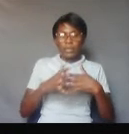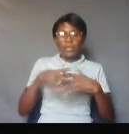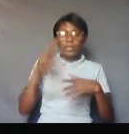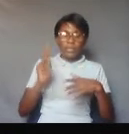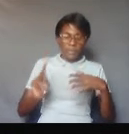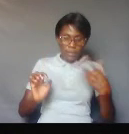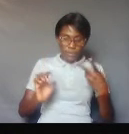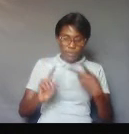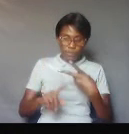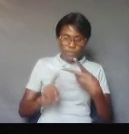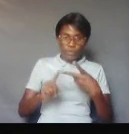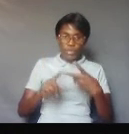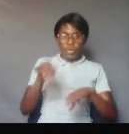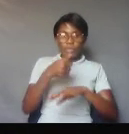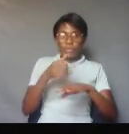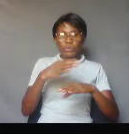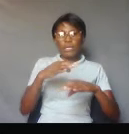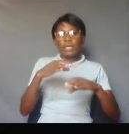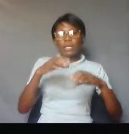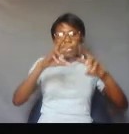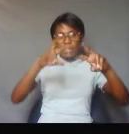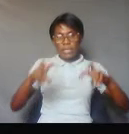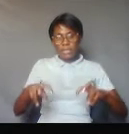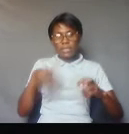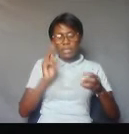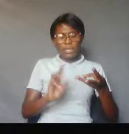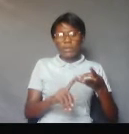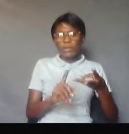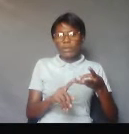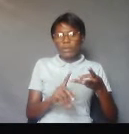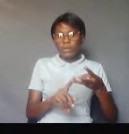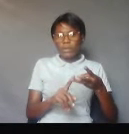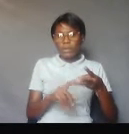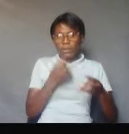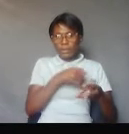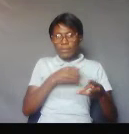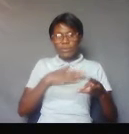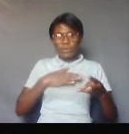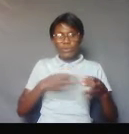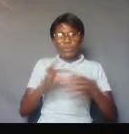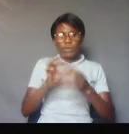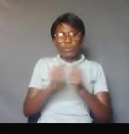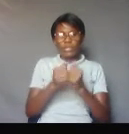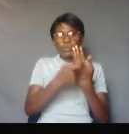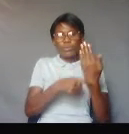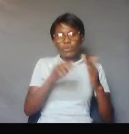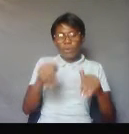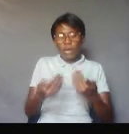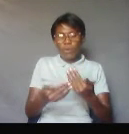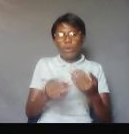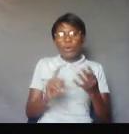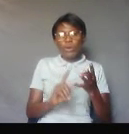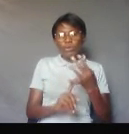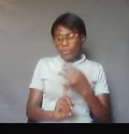landscape. Then judge. In the judge moment, I draw on my faith resources, my history